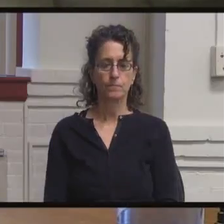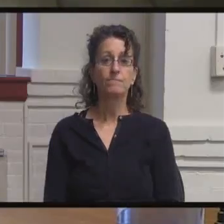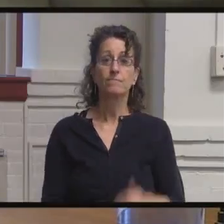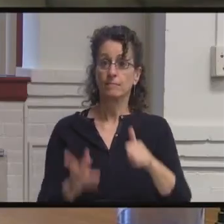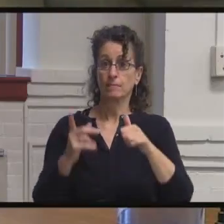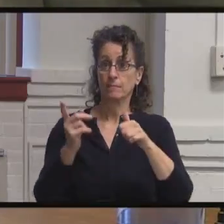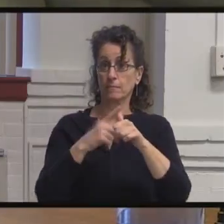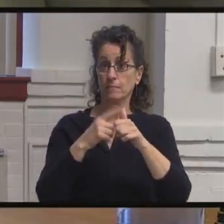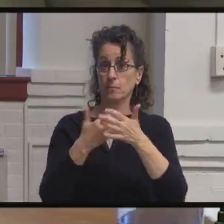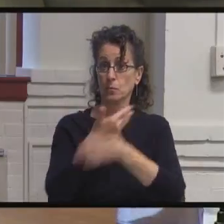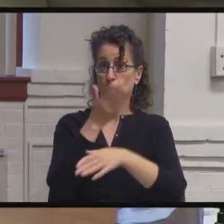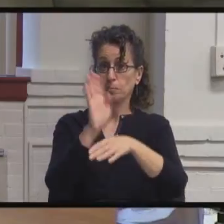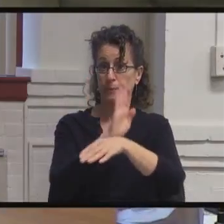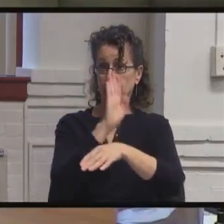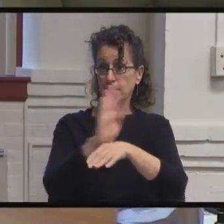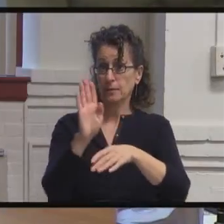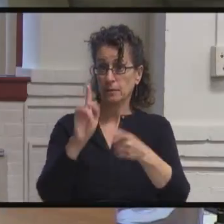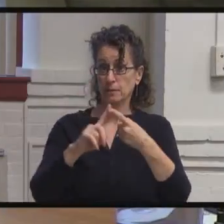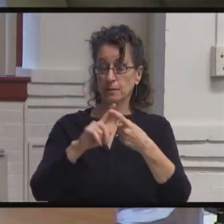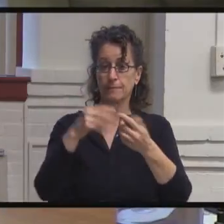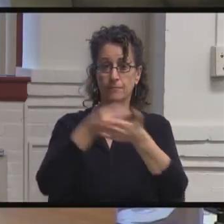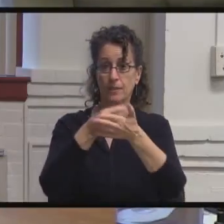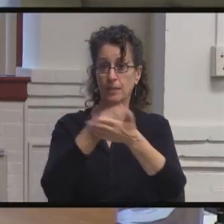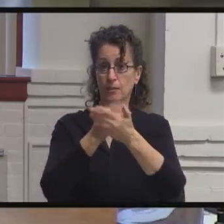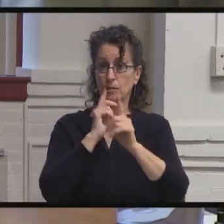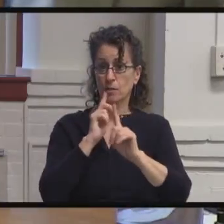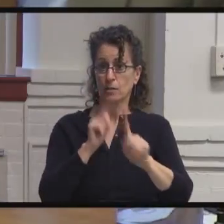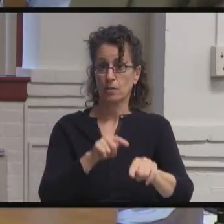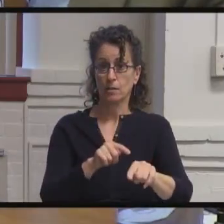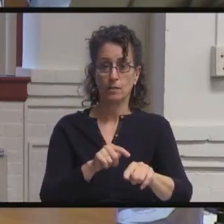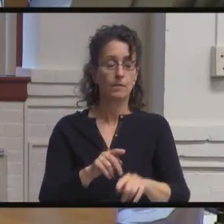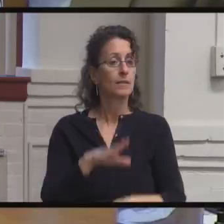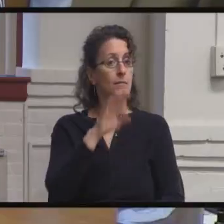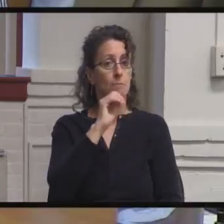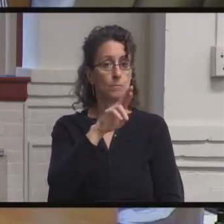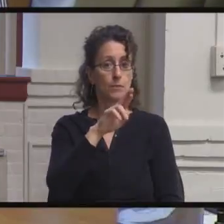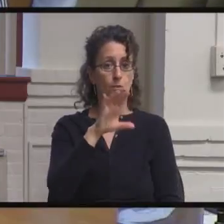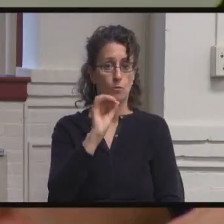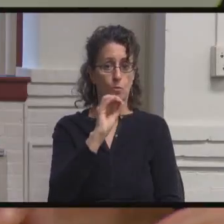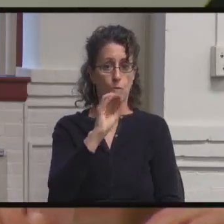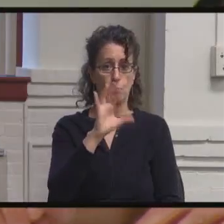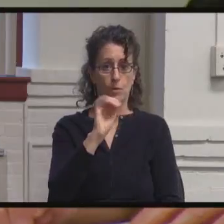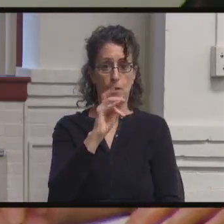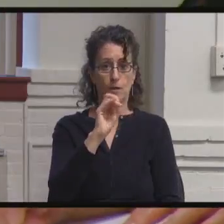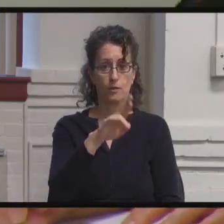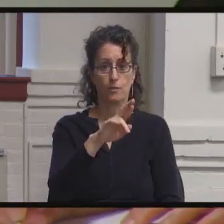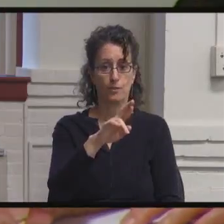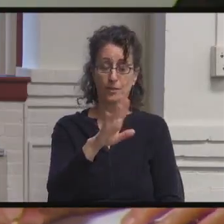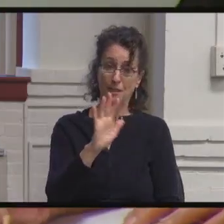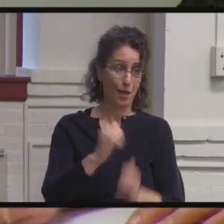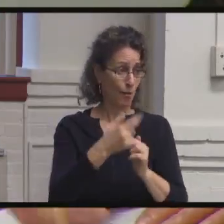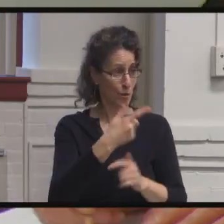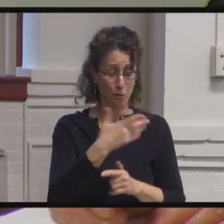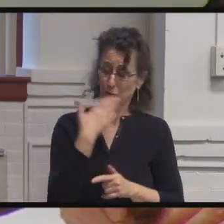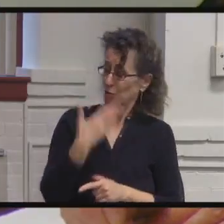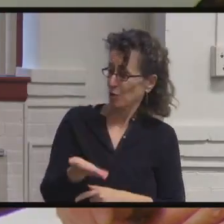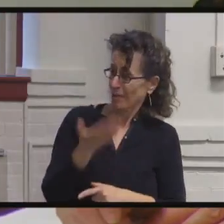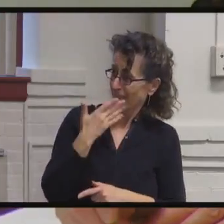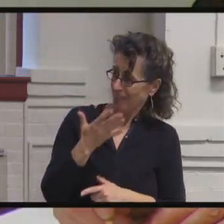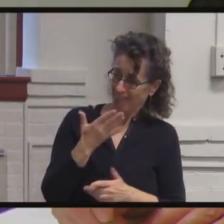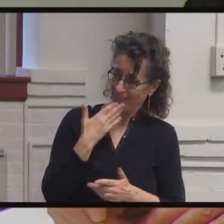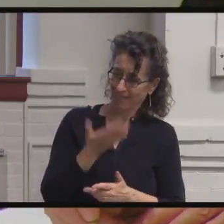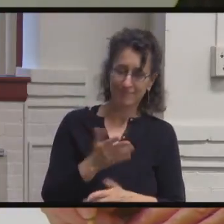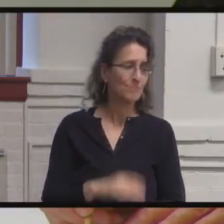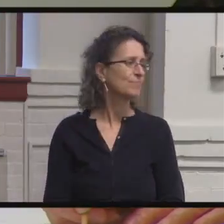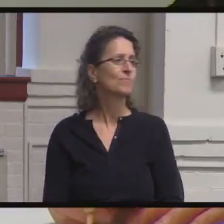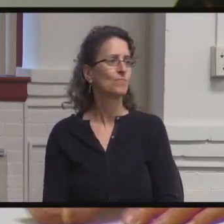First matter on the new business agenda is financial report. Yes. Hi, Mr. O'Connor. Good evening, David. How are you today? Good, thank you. All right. I'm